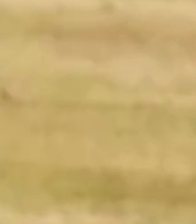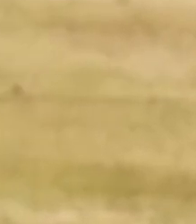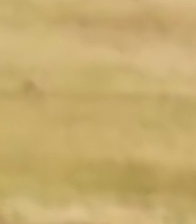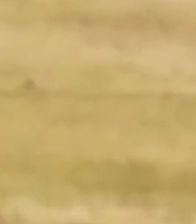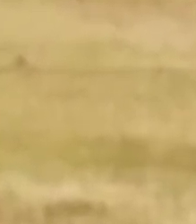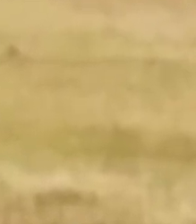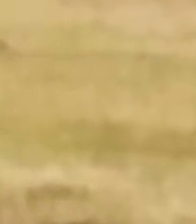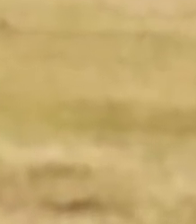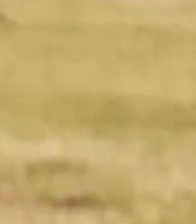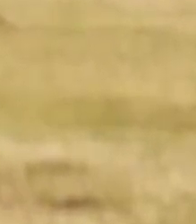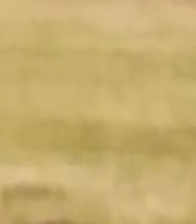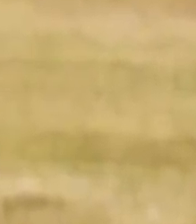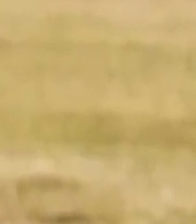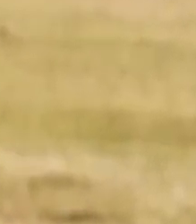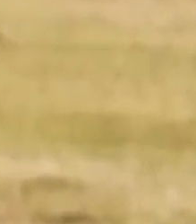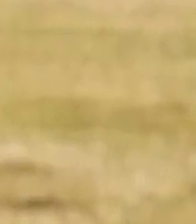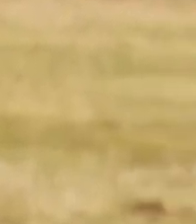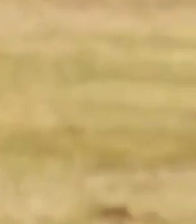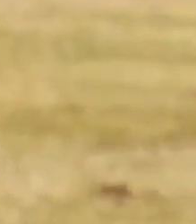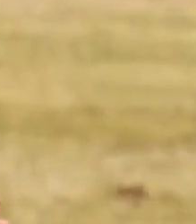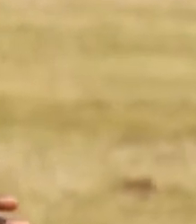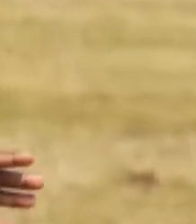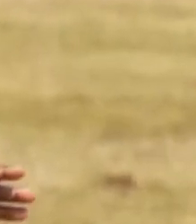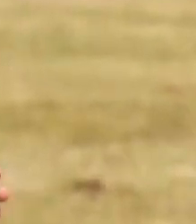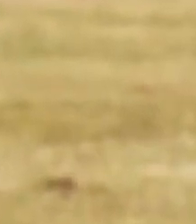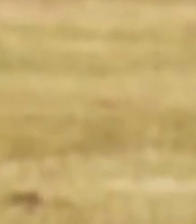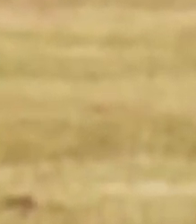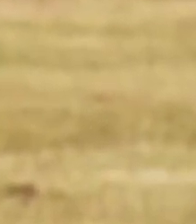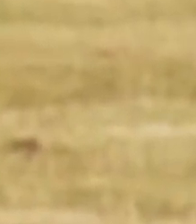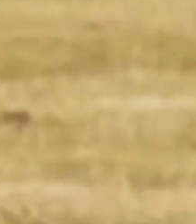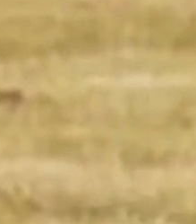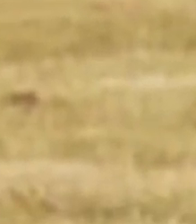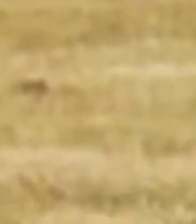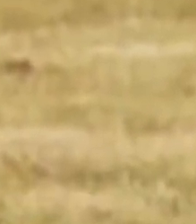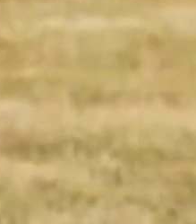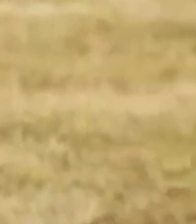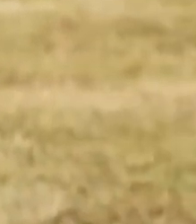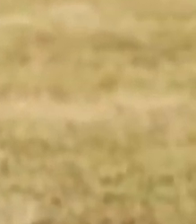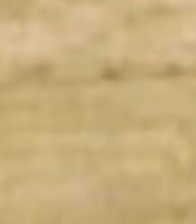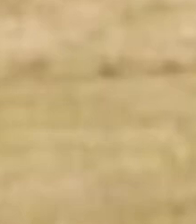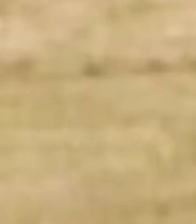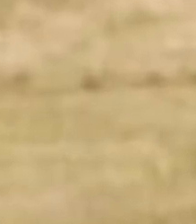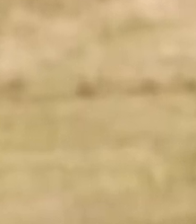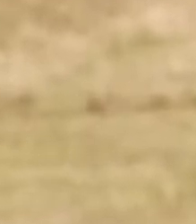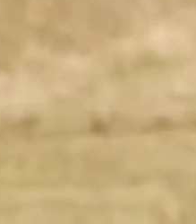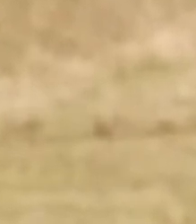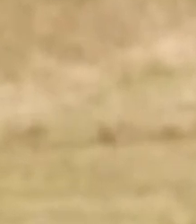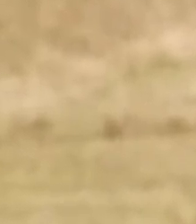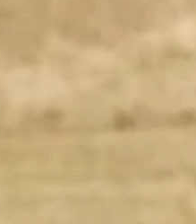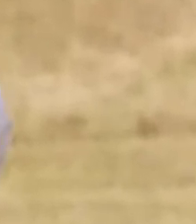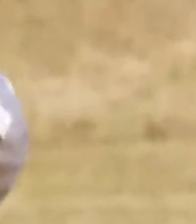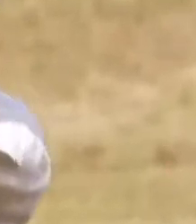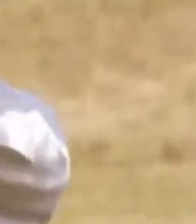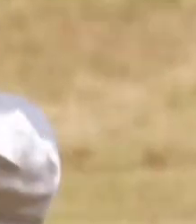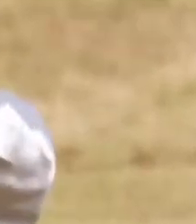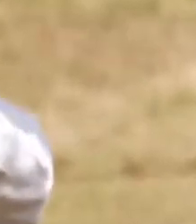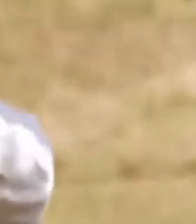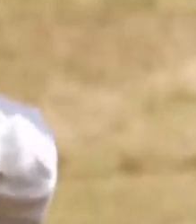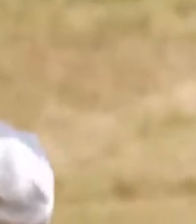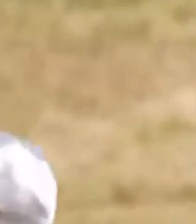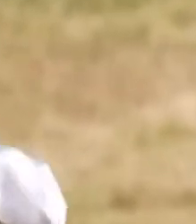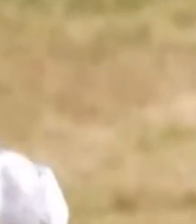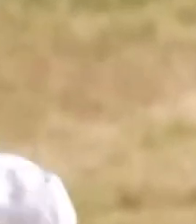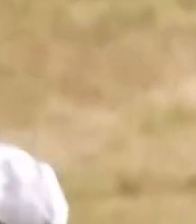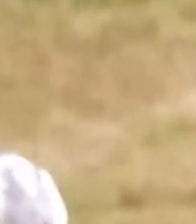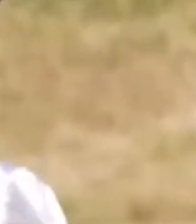see their beauty do not forget that they were created in a rib of man? In fact, I am trying to bring